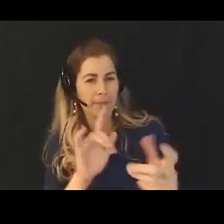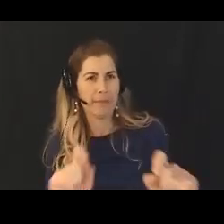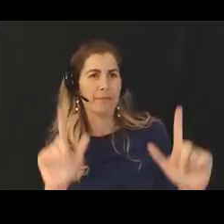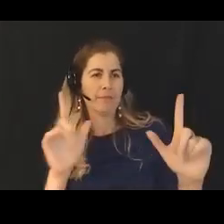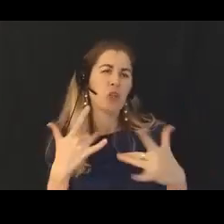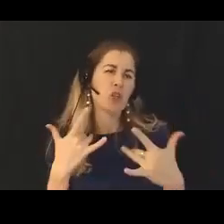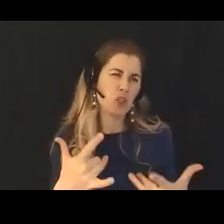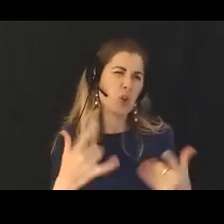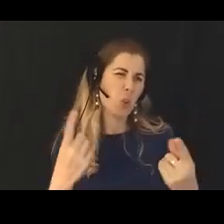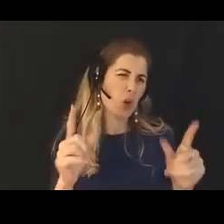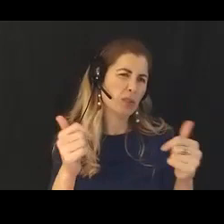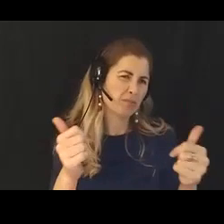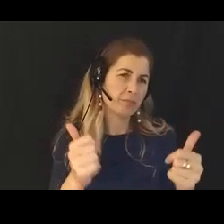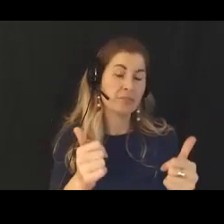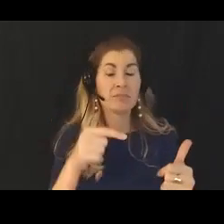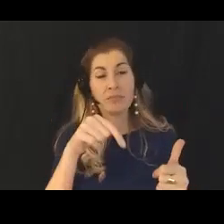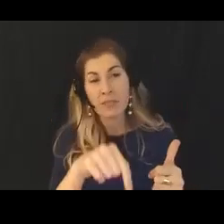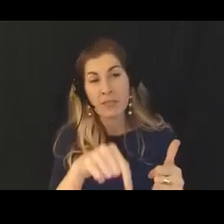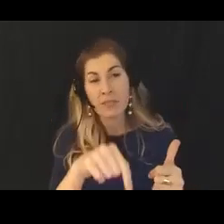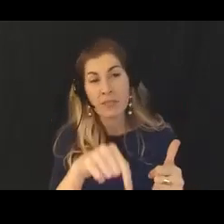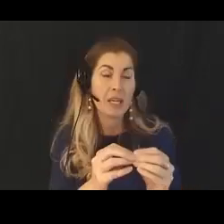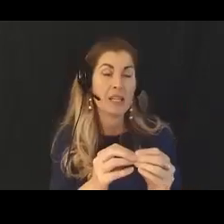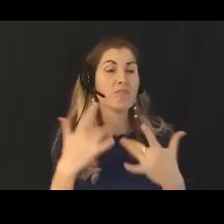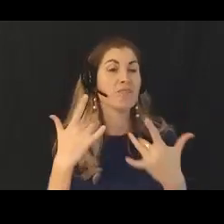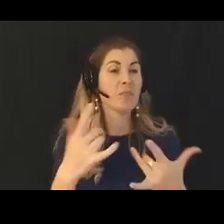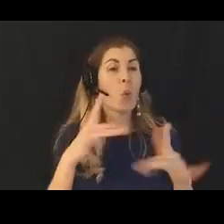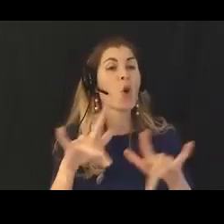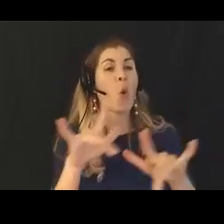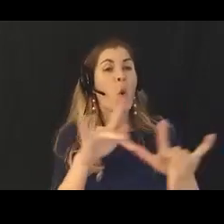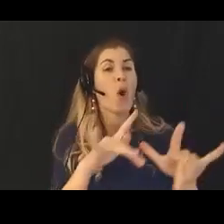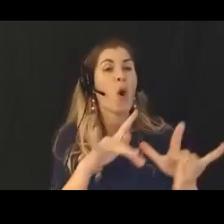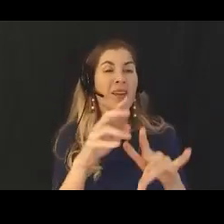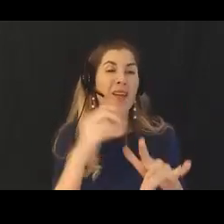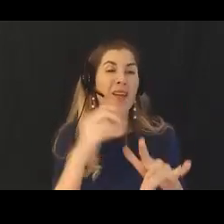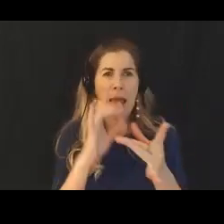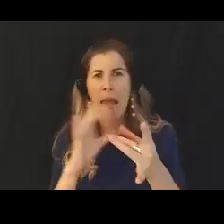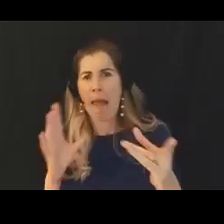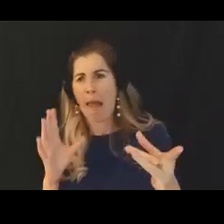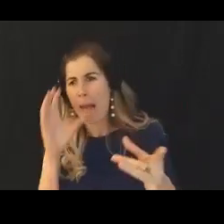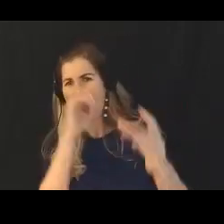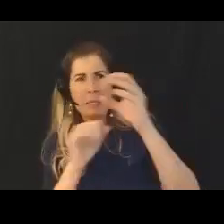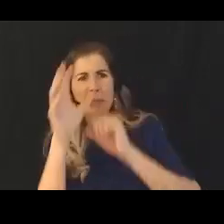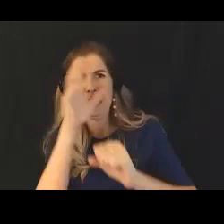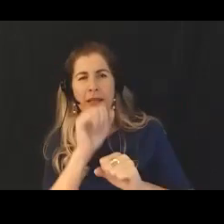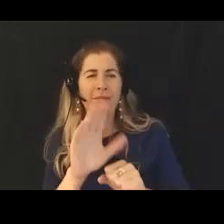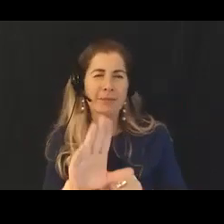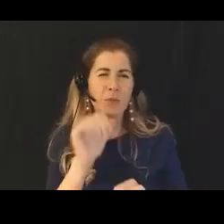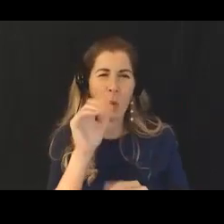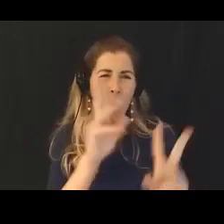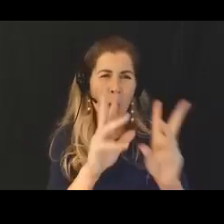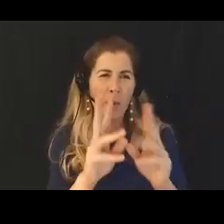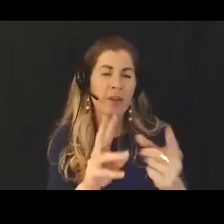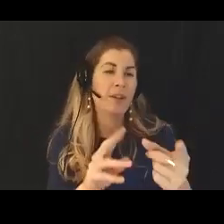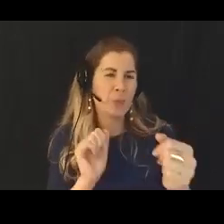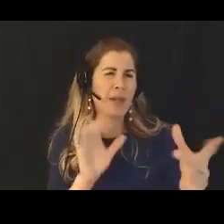We are recording these, so you will be able to watch if you miss something while you're trying to get back in. And you might just want to jot down